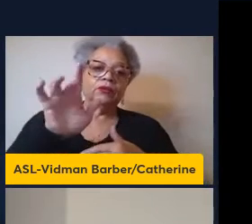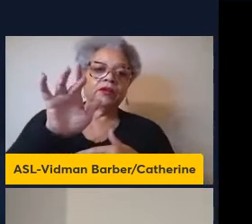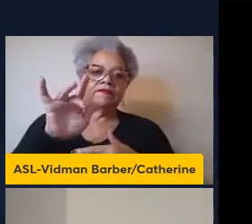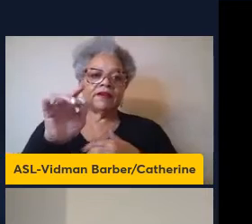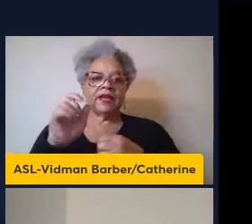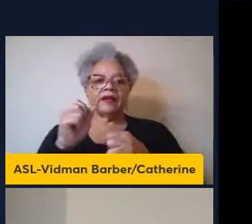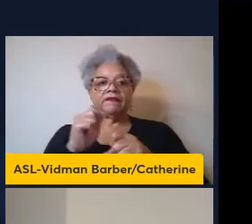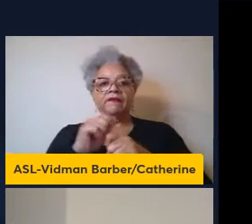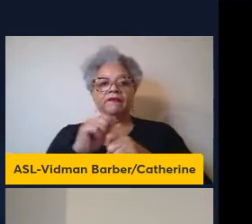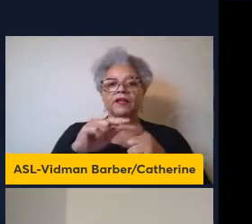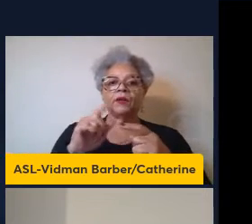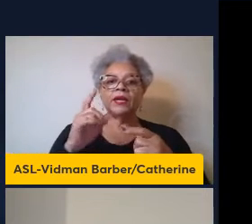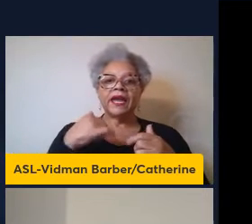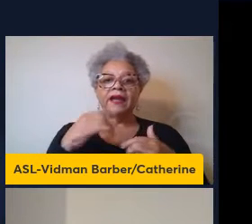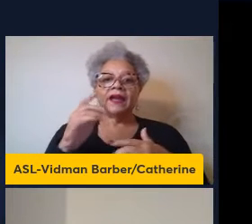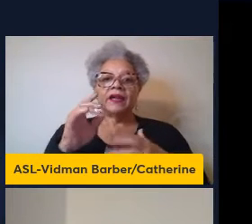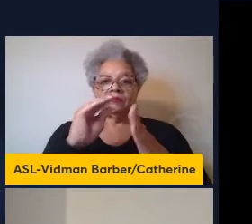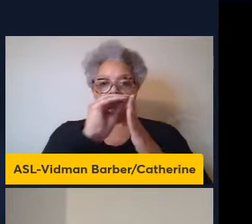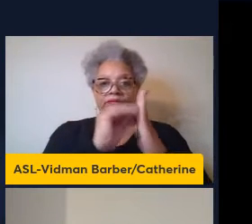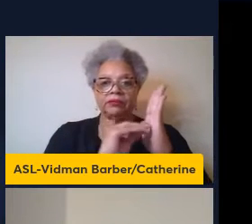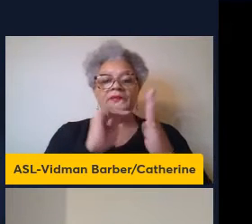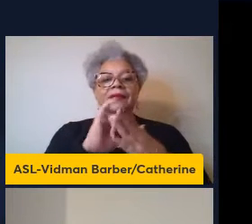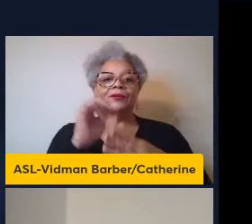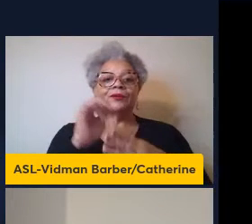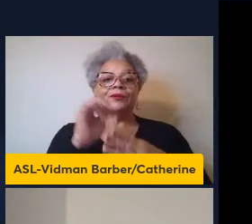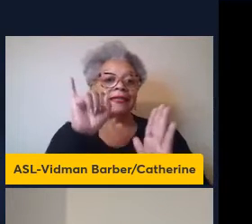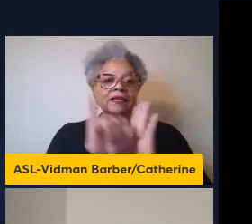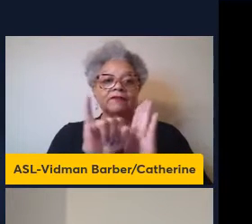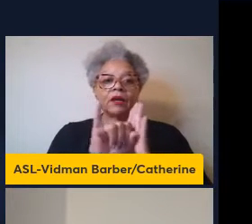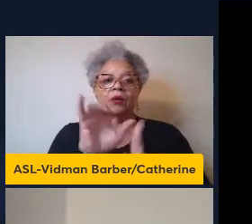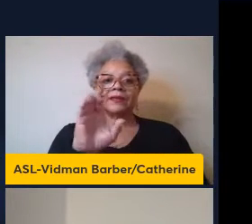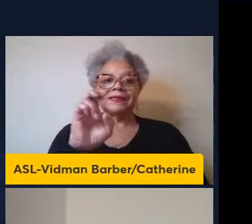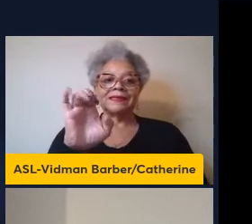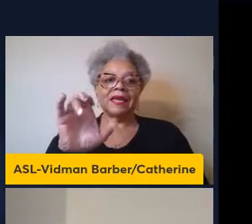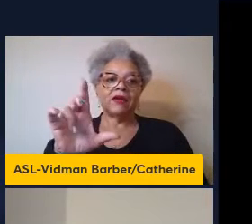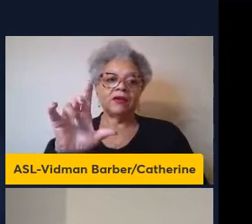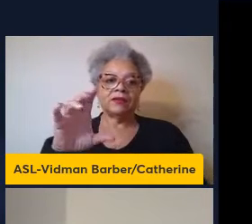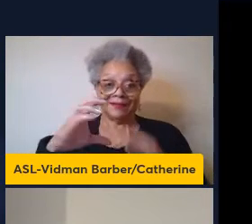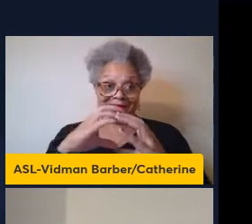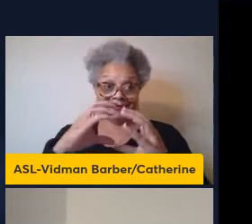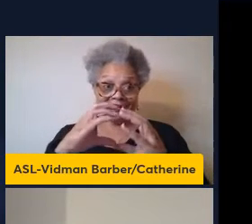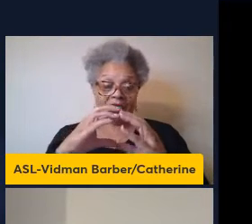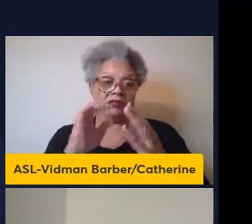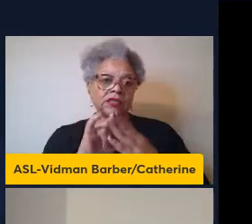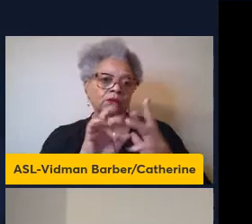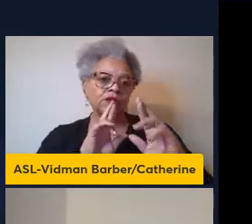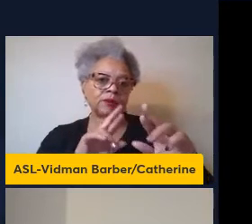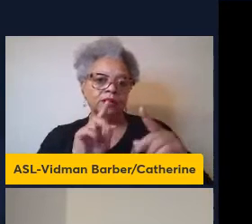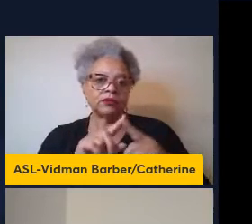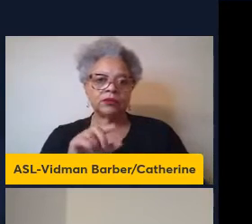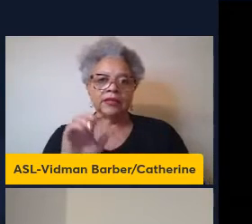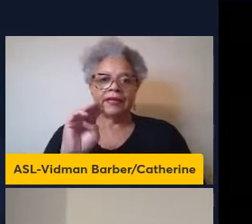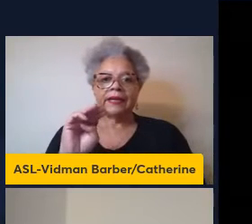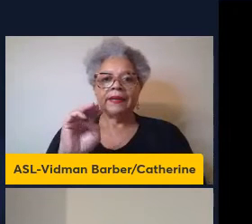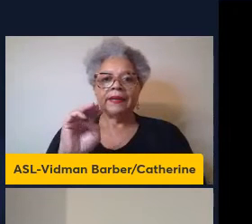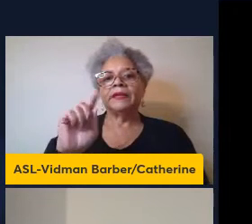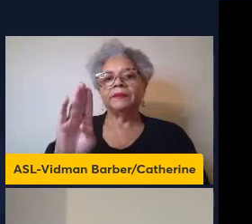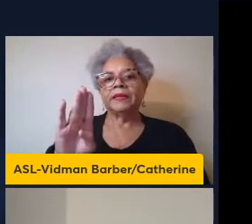TCR receptors because these were identified on cells that responded to MTB lysate.